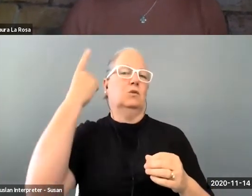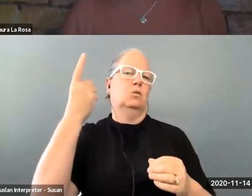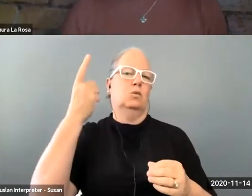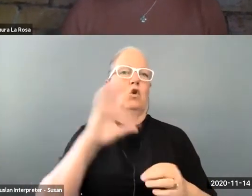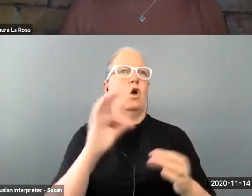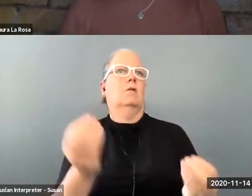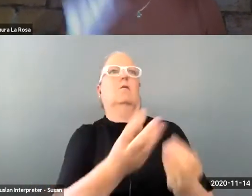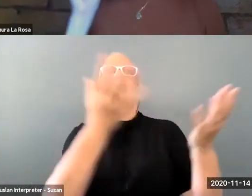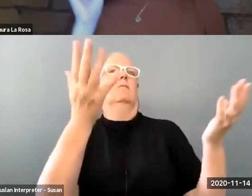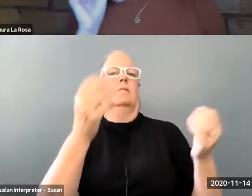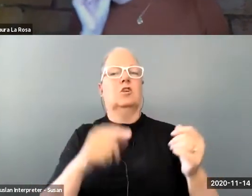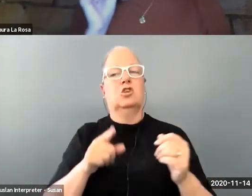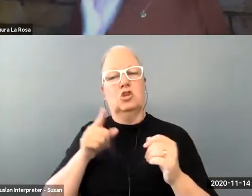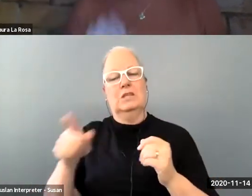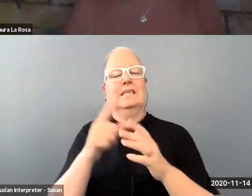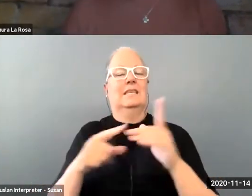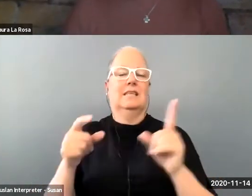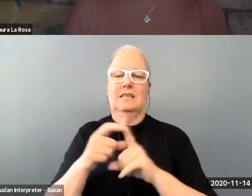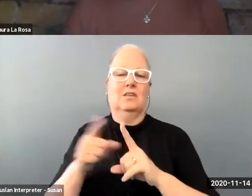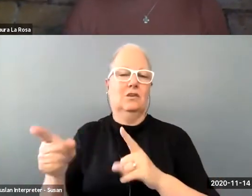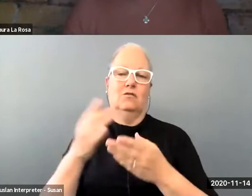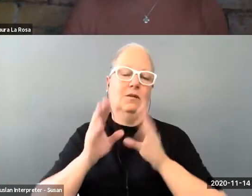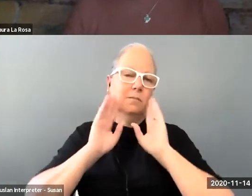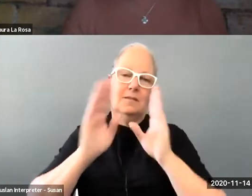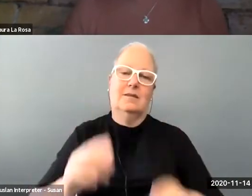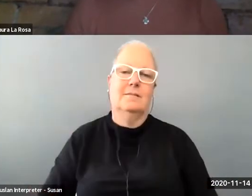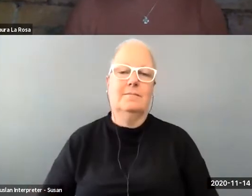think that she did that in such a tremendous way.